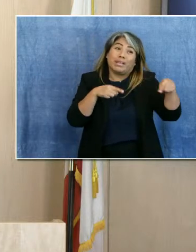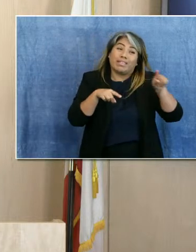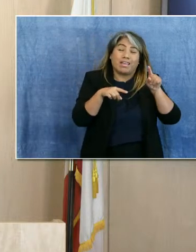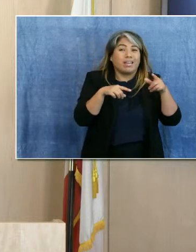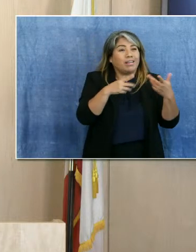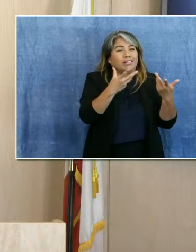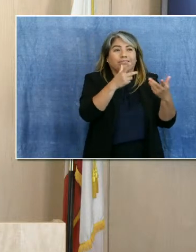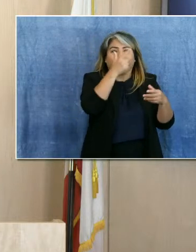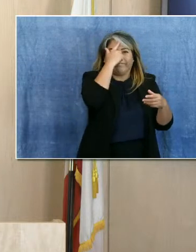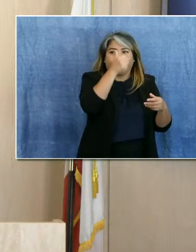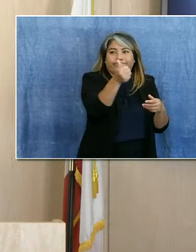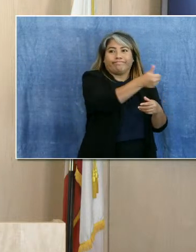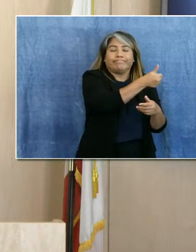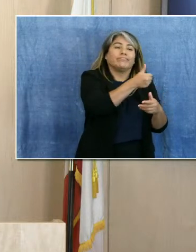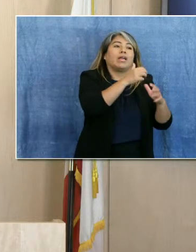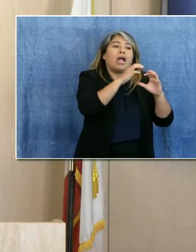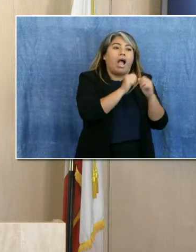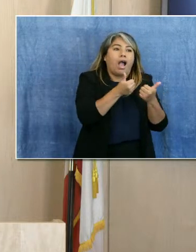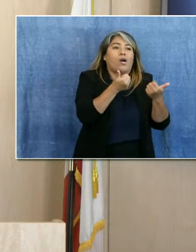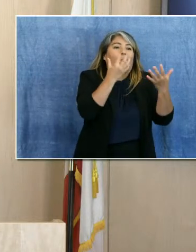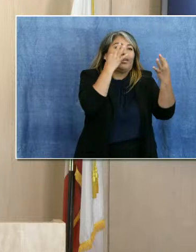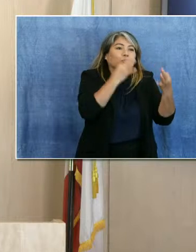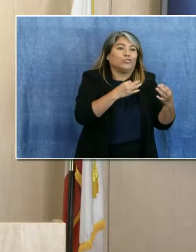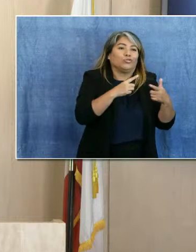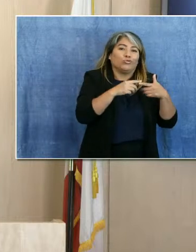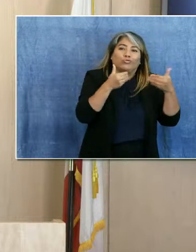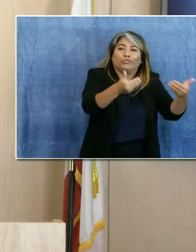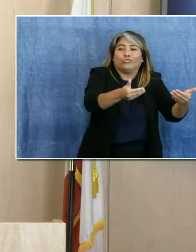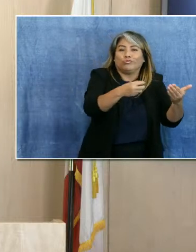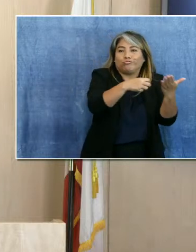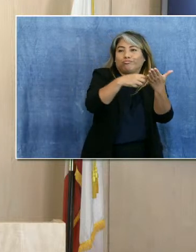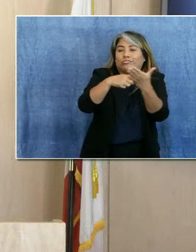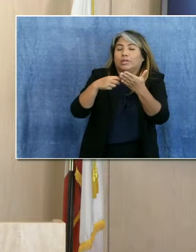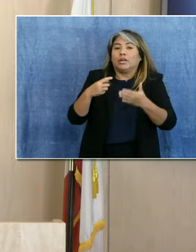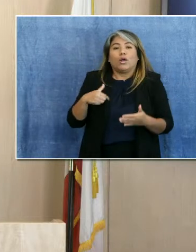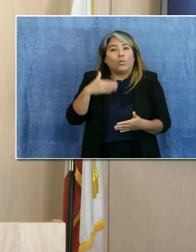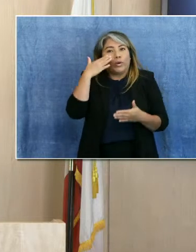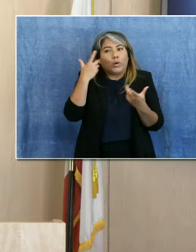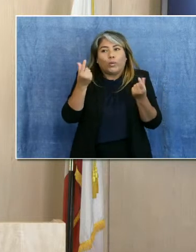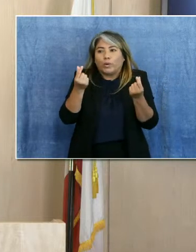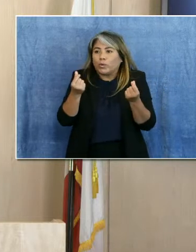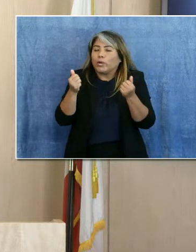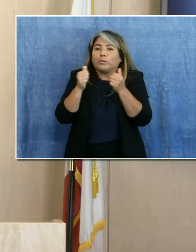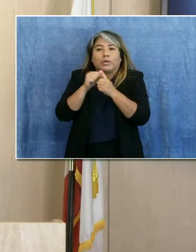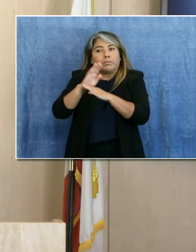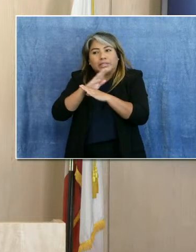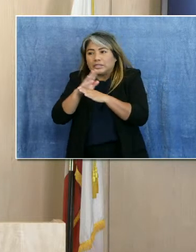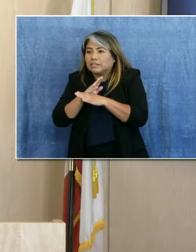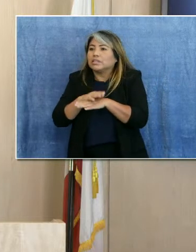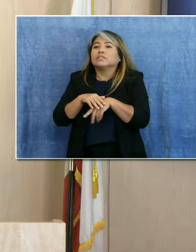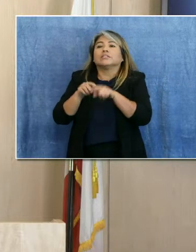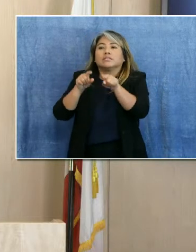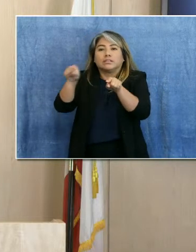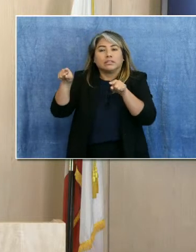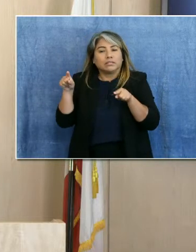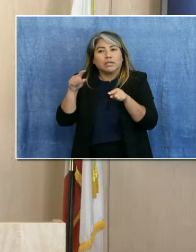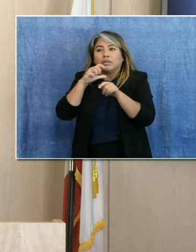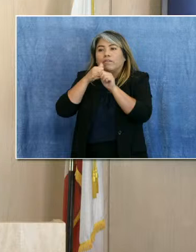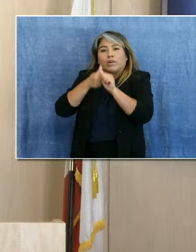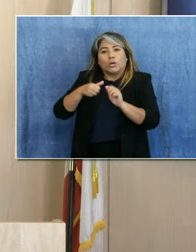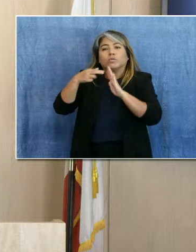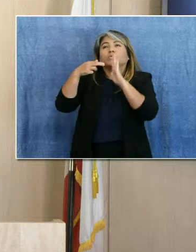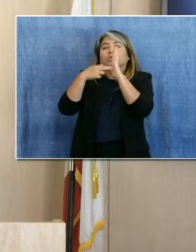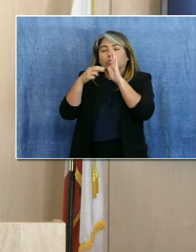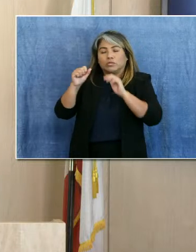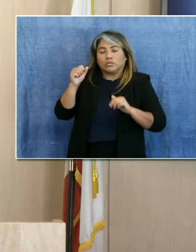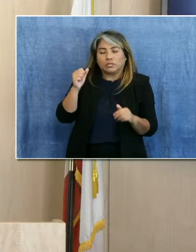within their discretion how they choose to do it. We know what we're doing with entities, with businesses that are non-compliant. We have a plan,